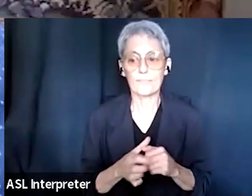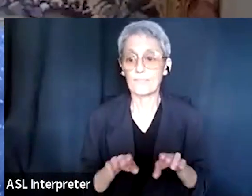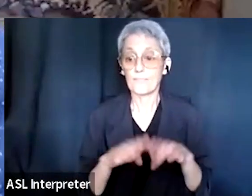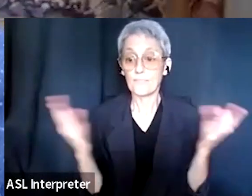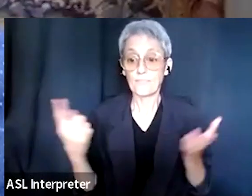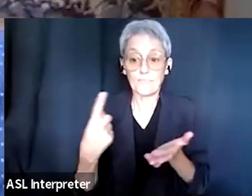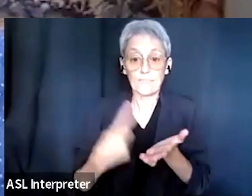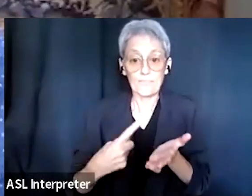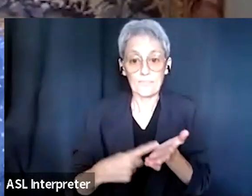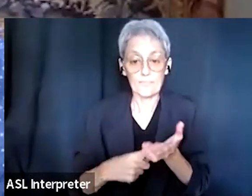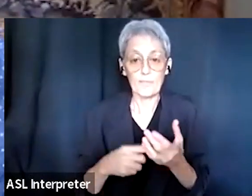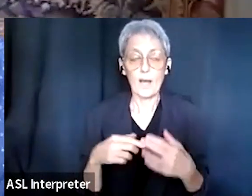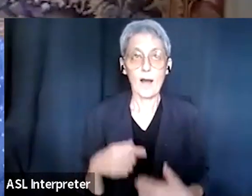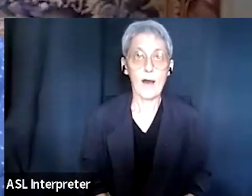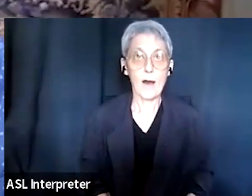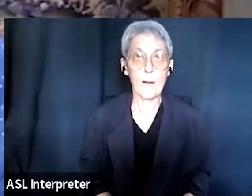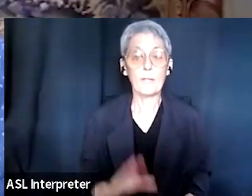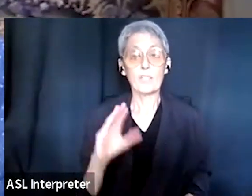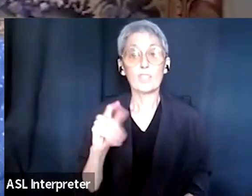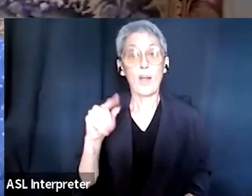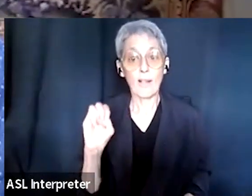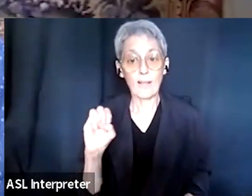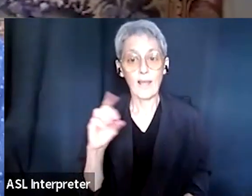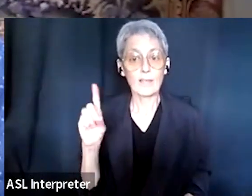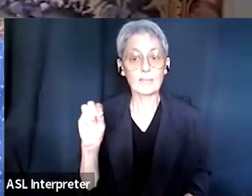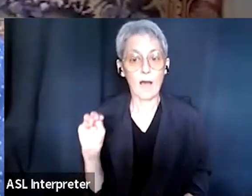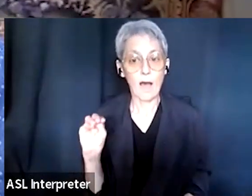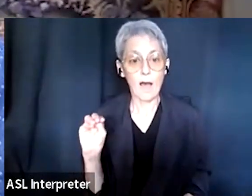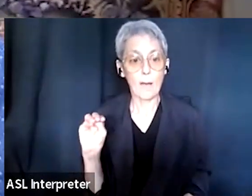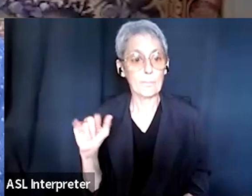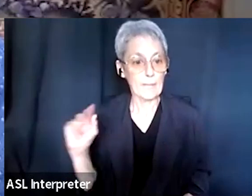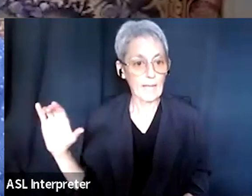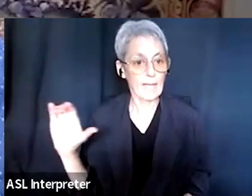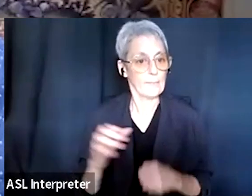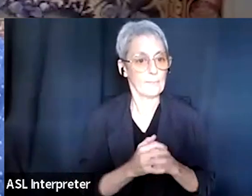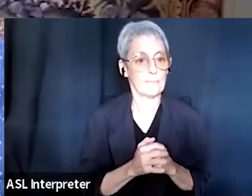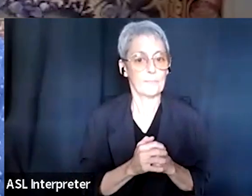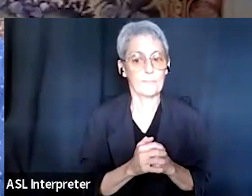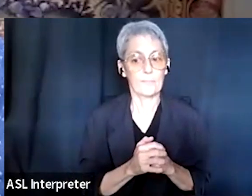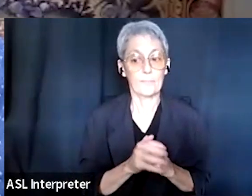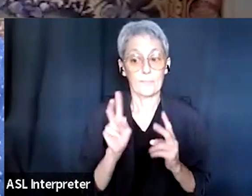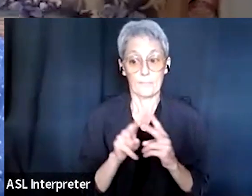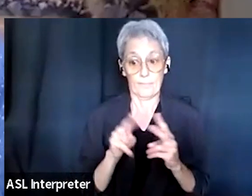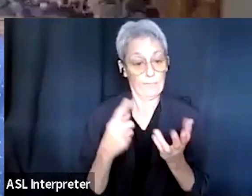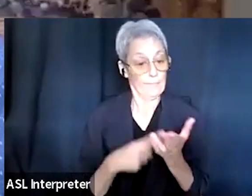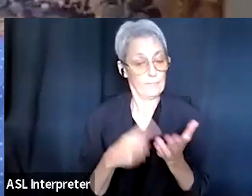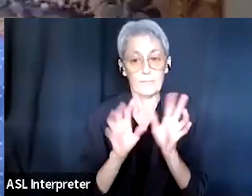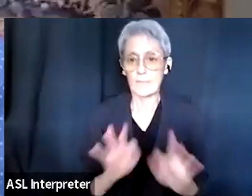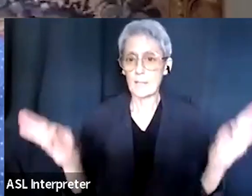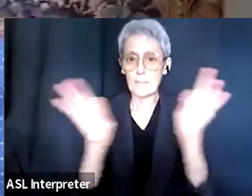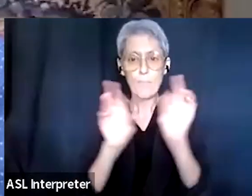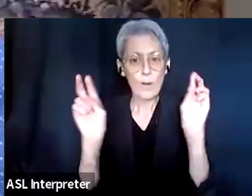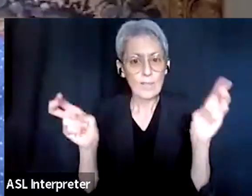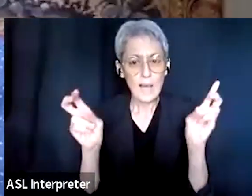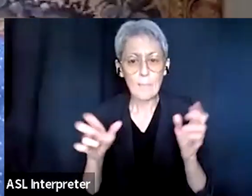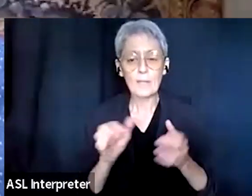with Charlotte and Dominic about this really important topic, and that is